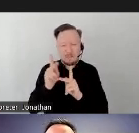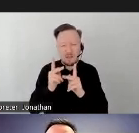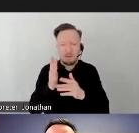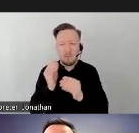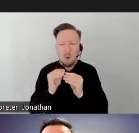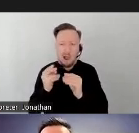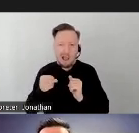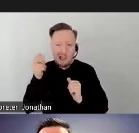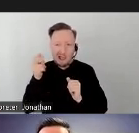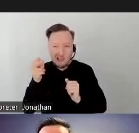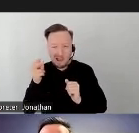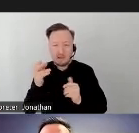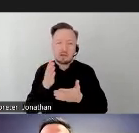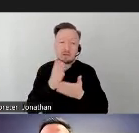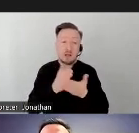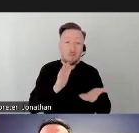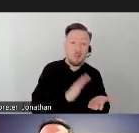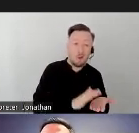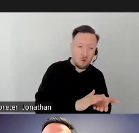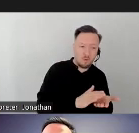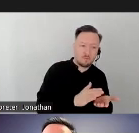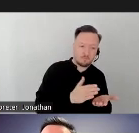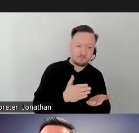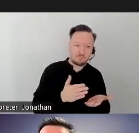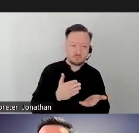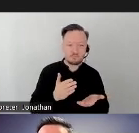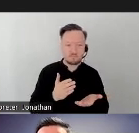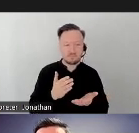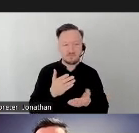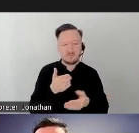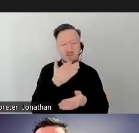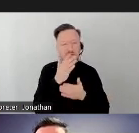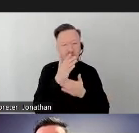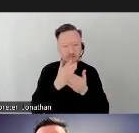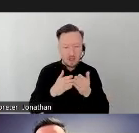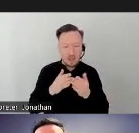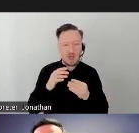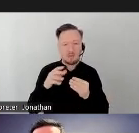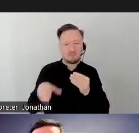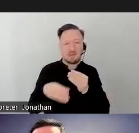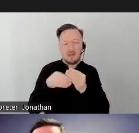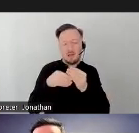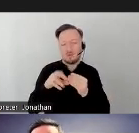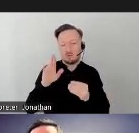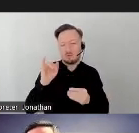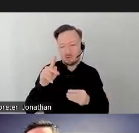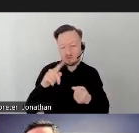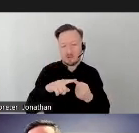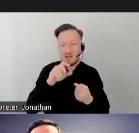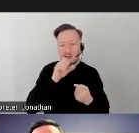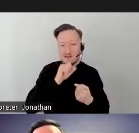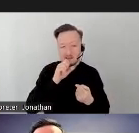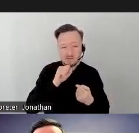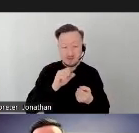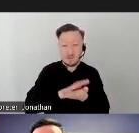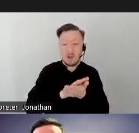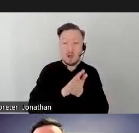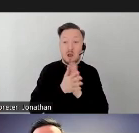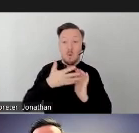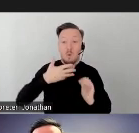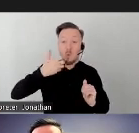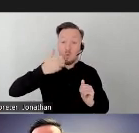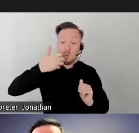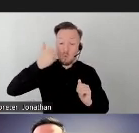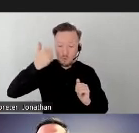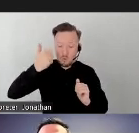people will have slightly lower risk. There are some non-modifiable risk factors, such as age. As you get older, you are more likely to get